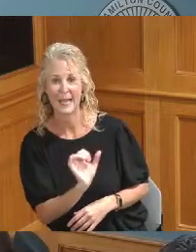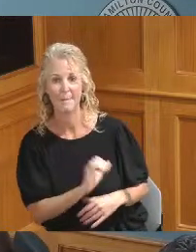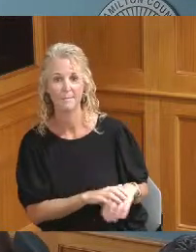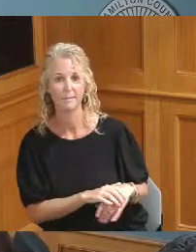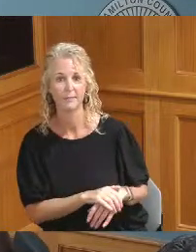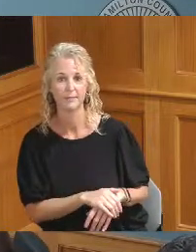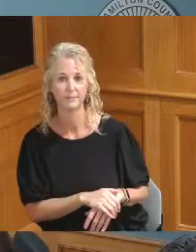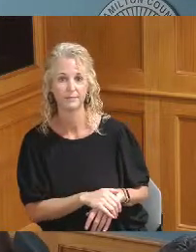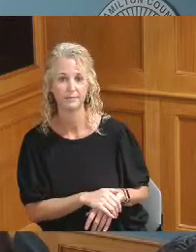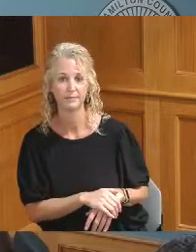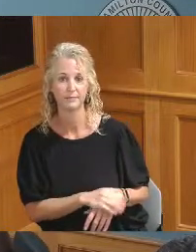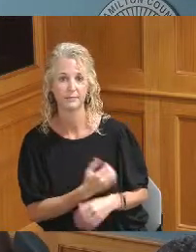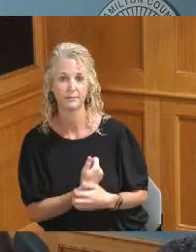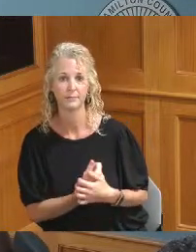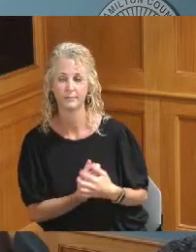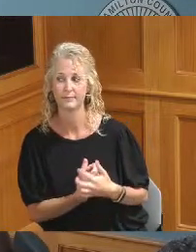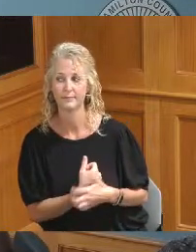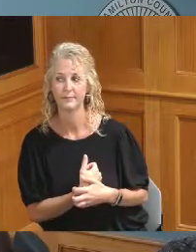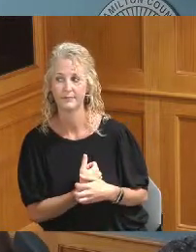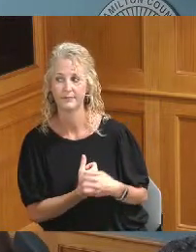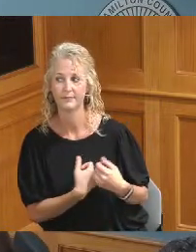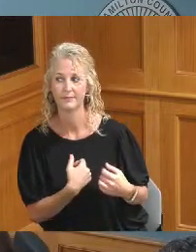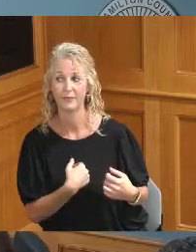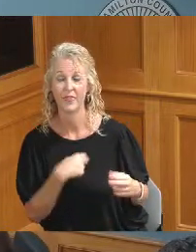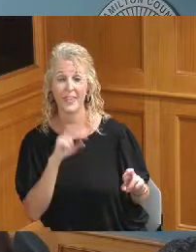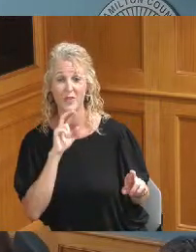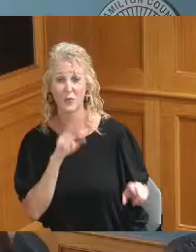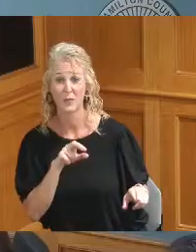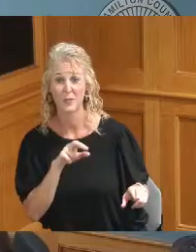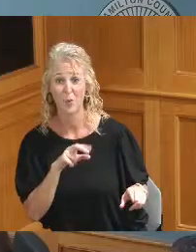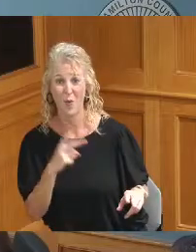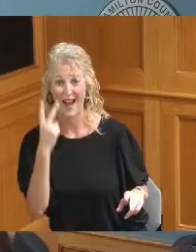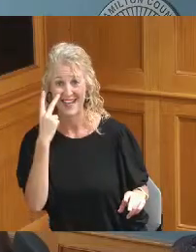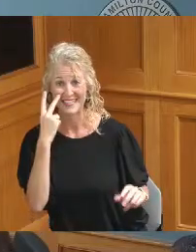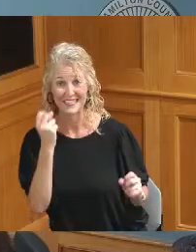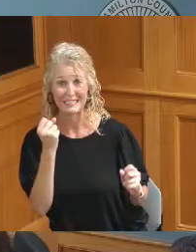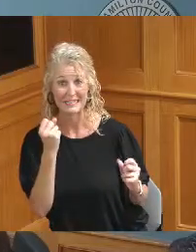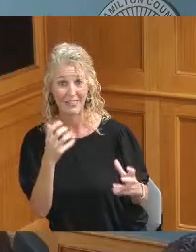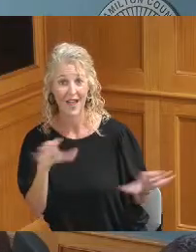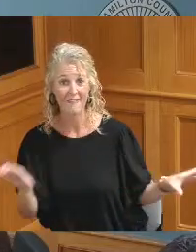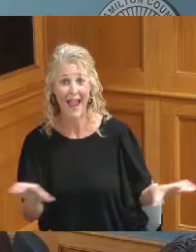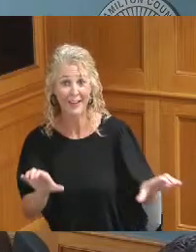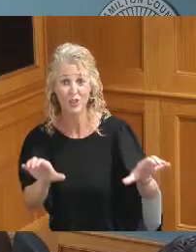said. But this report has a lot of action.